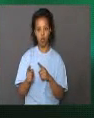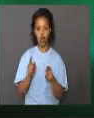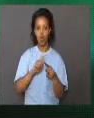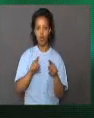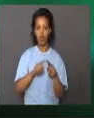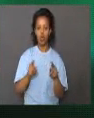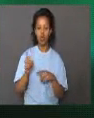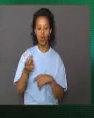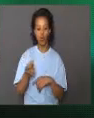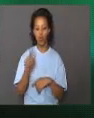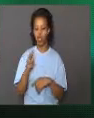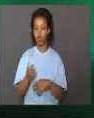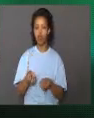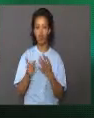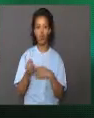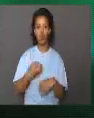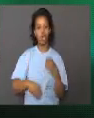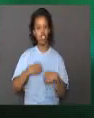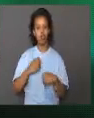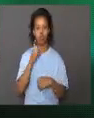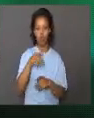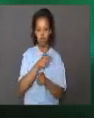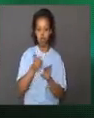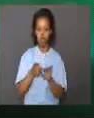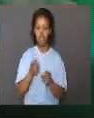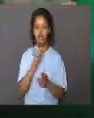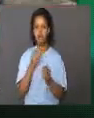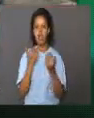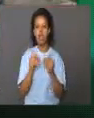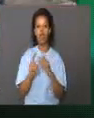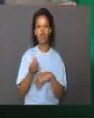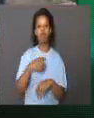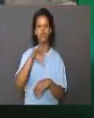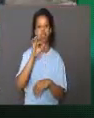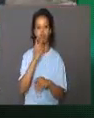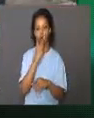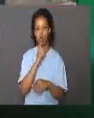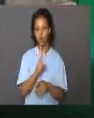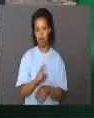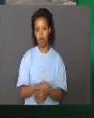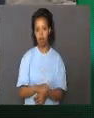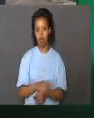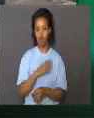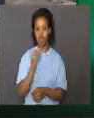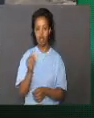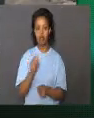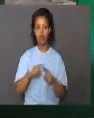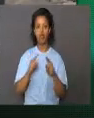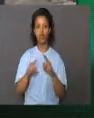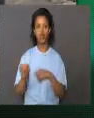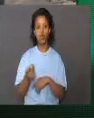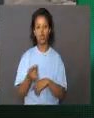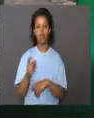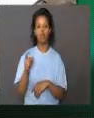different organisms there are in an area. There are many different types